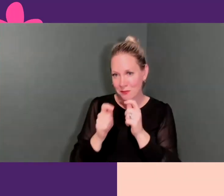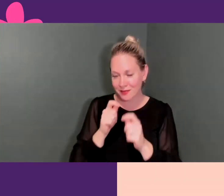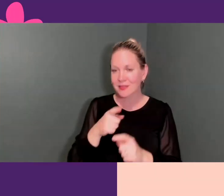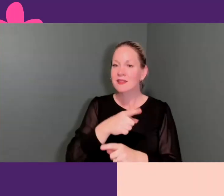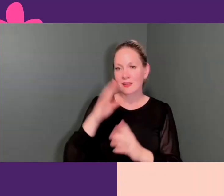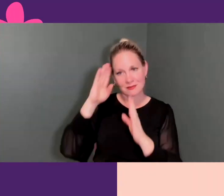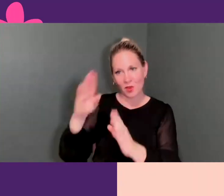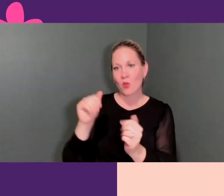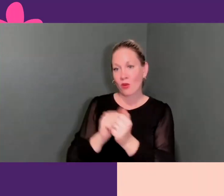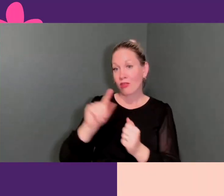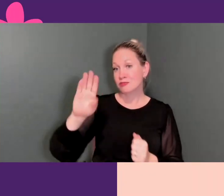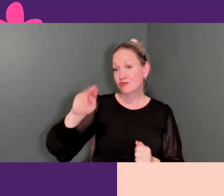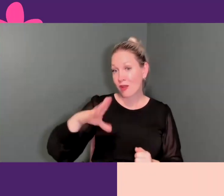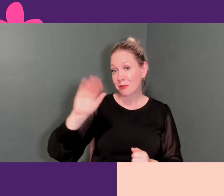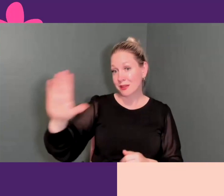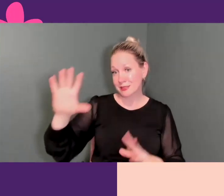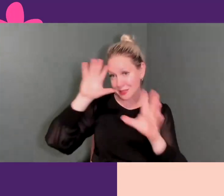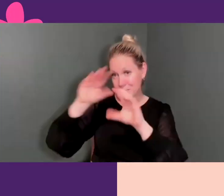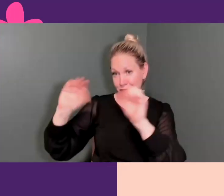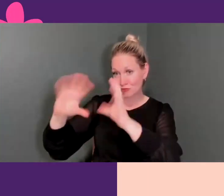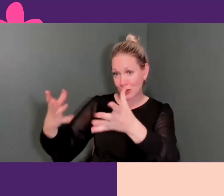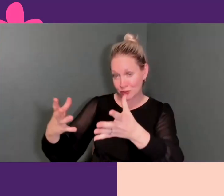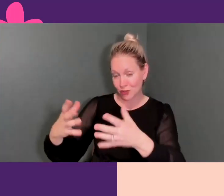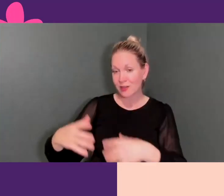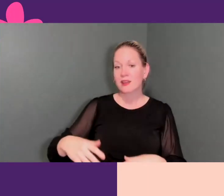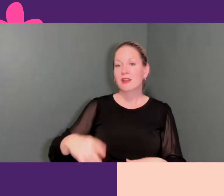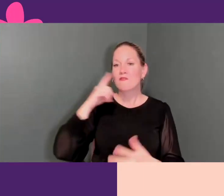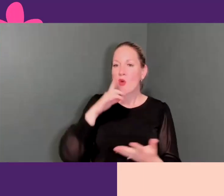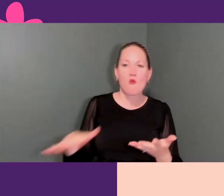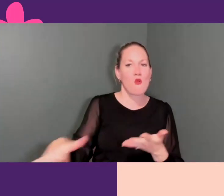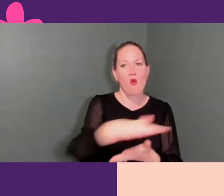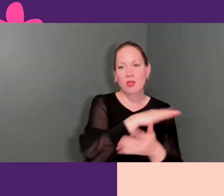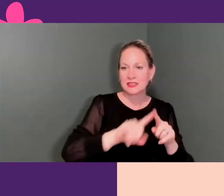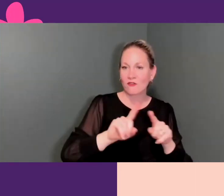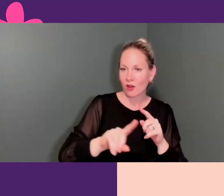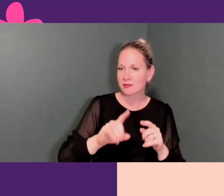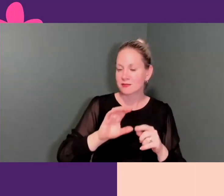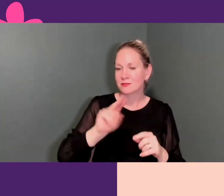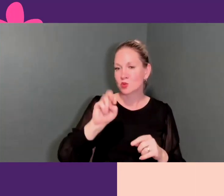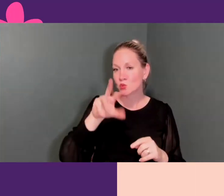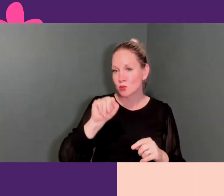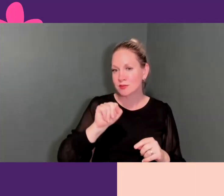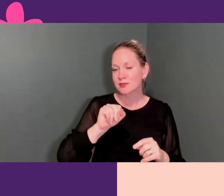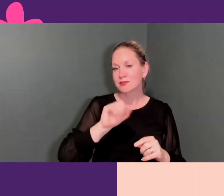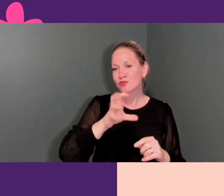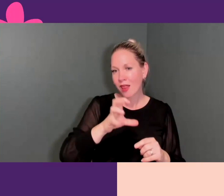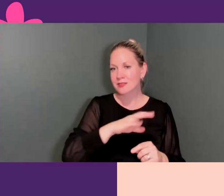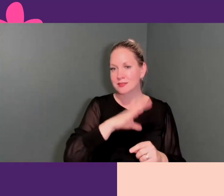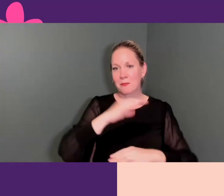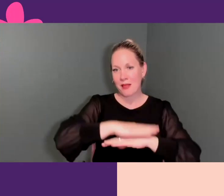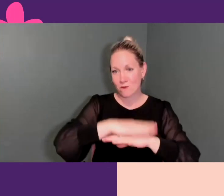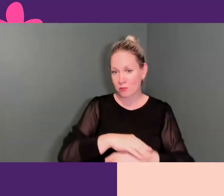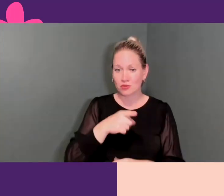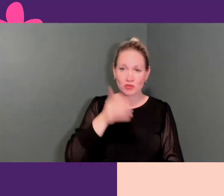President Trump and his administration for all the network's programs and platforms. Athena has reported on politics